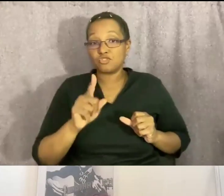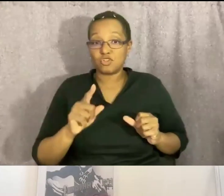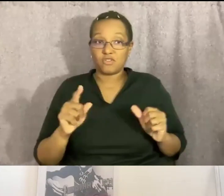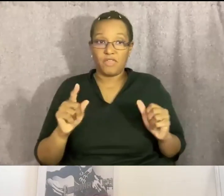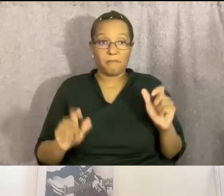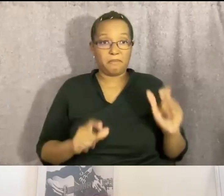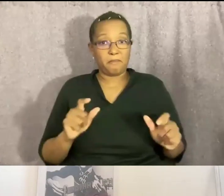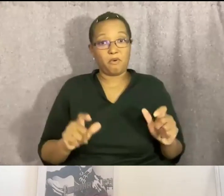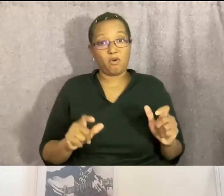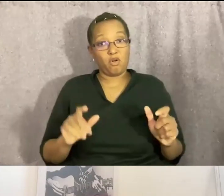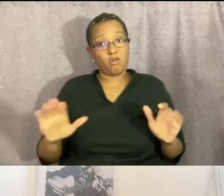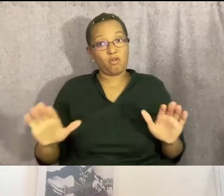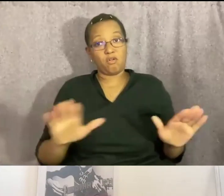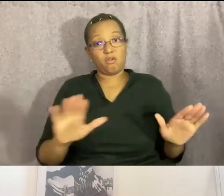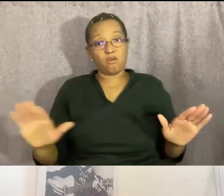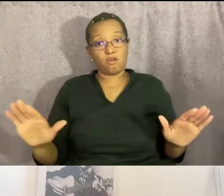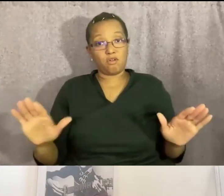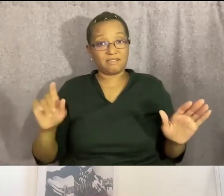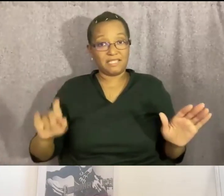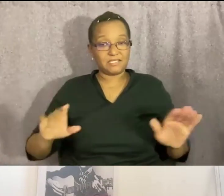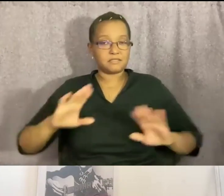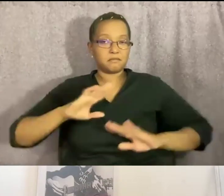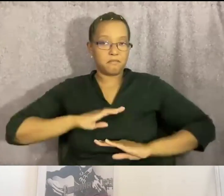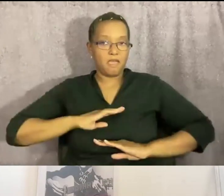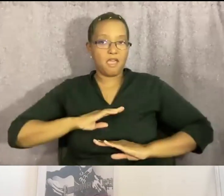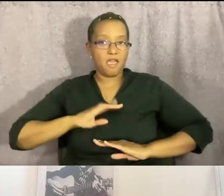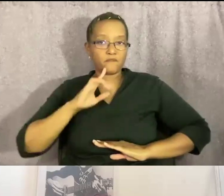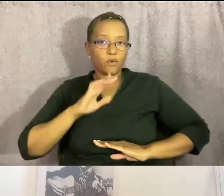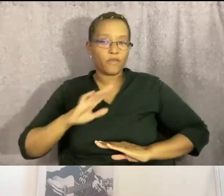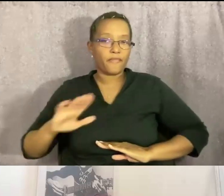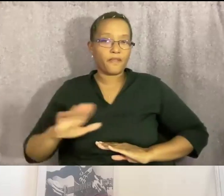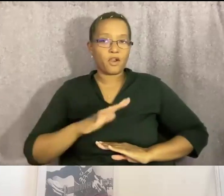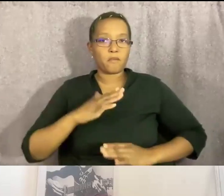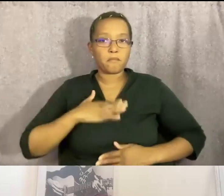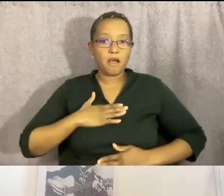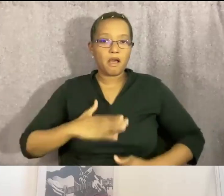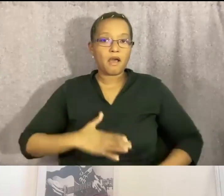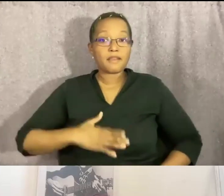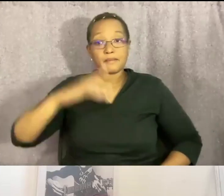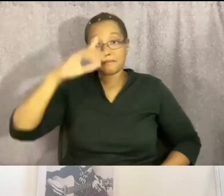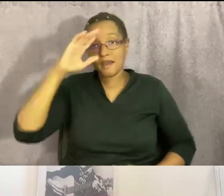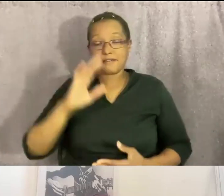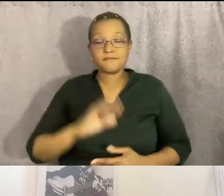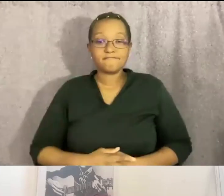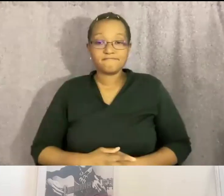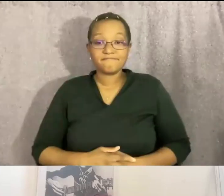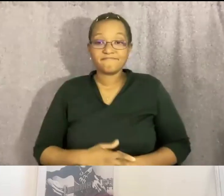communities, we build on our most valuable and most abundant resource, which is relationship.